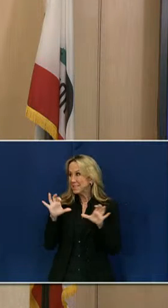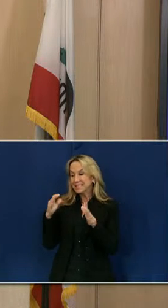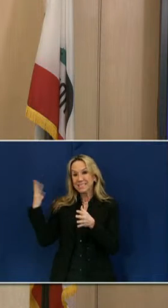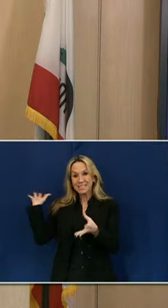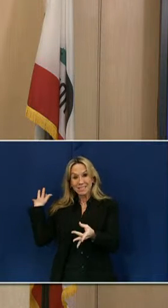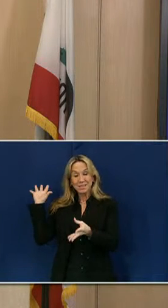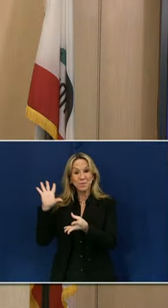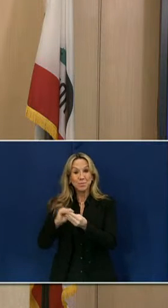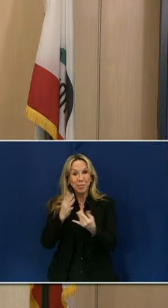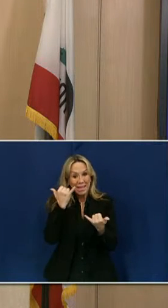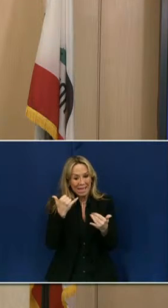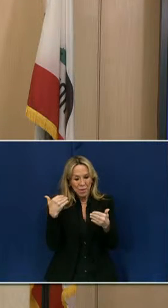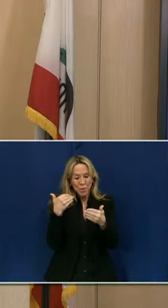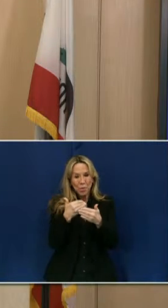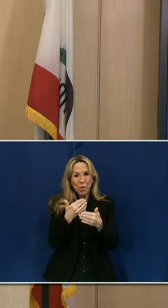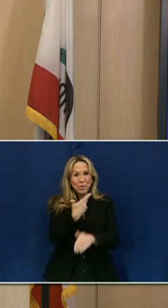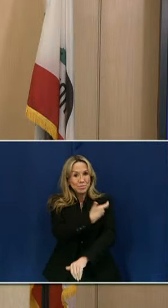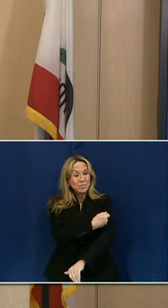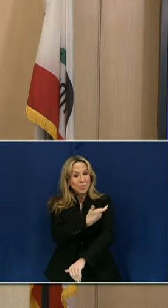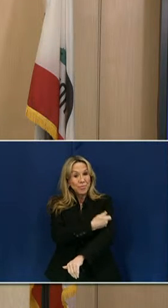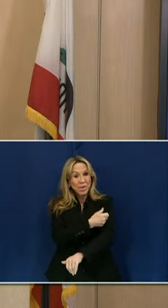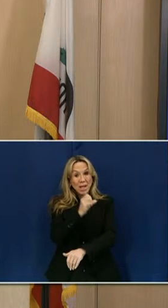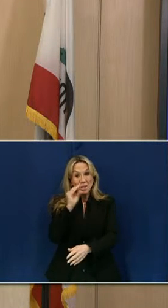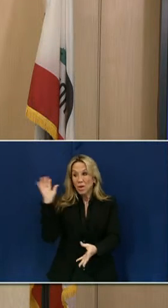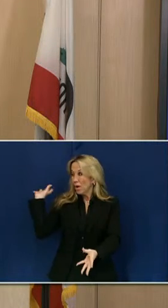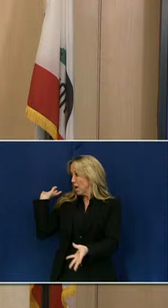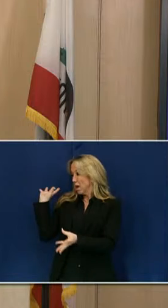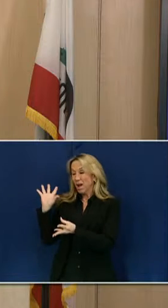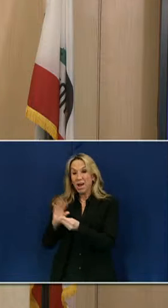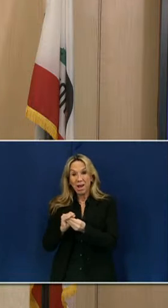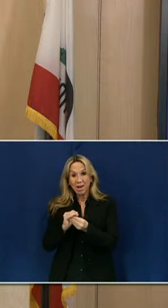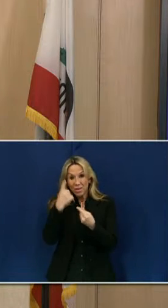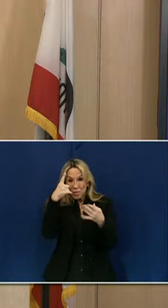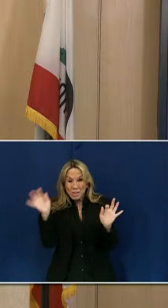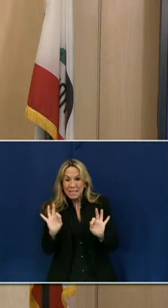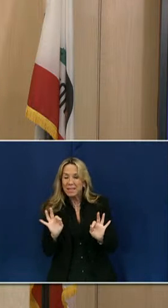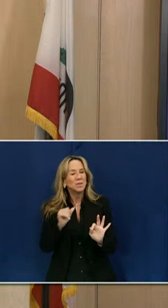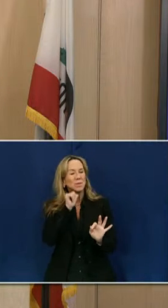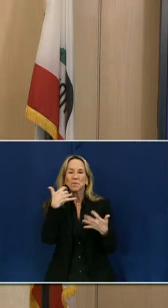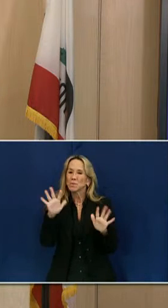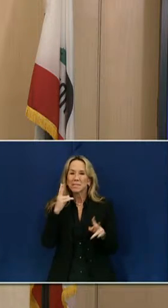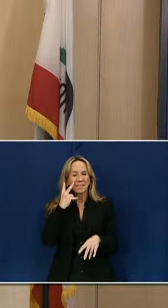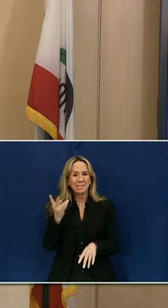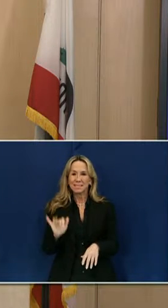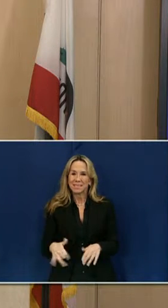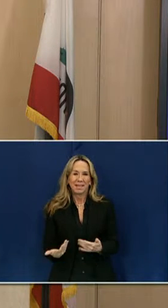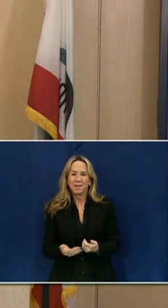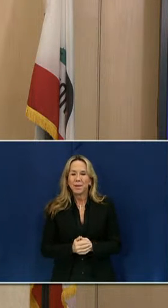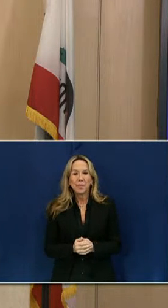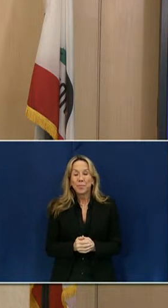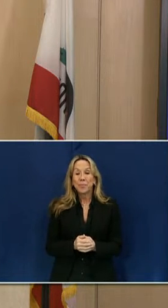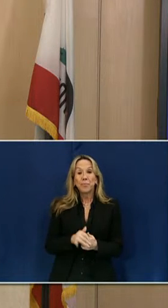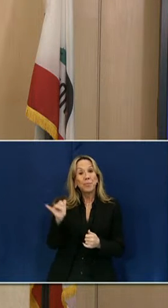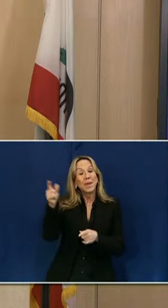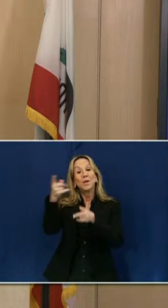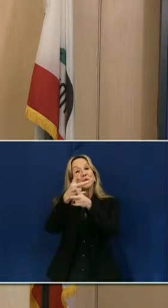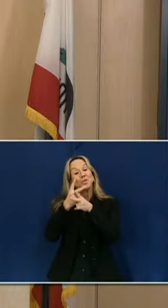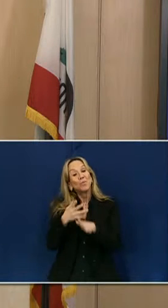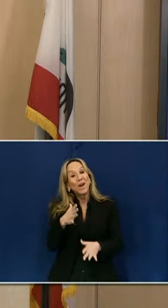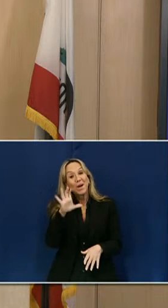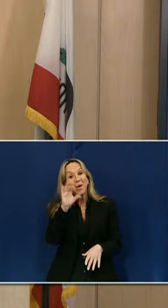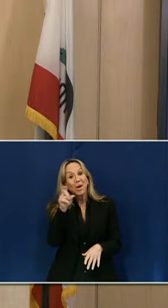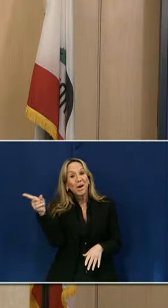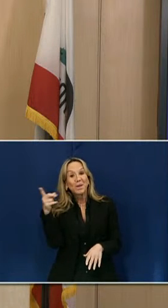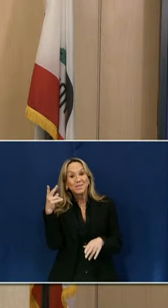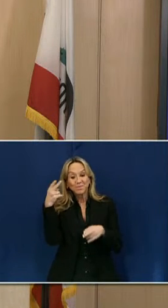distribution to throw away all of that progress and sacrifice. Supervisor Cox mentioned the holidays. I know how much you love being